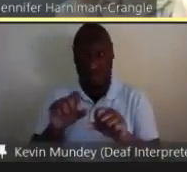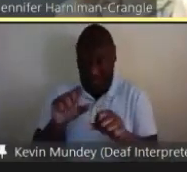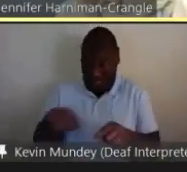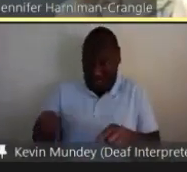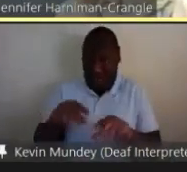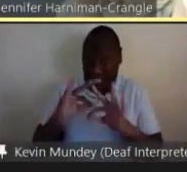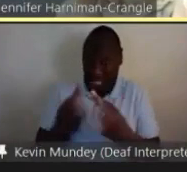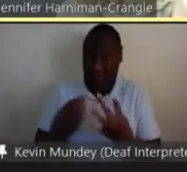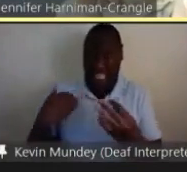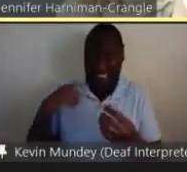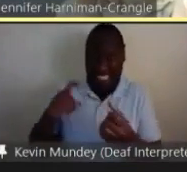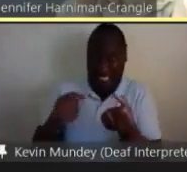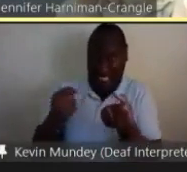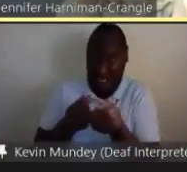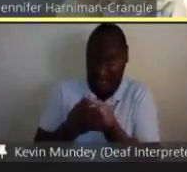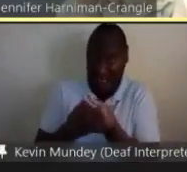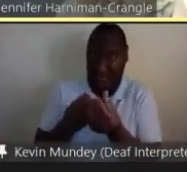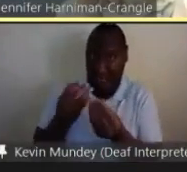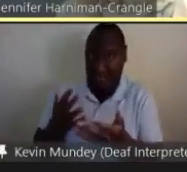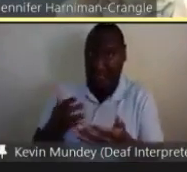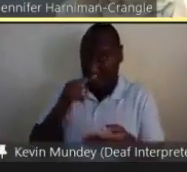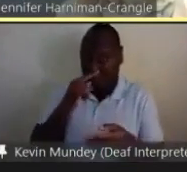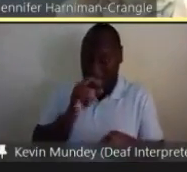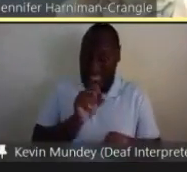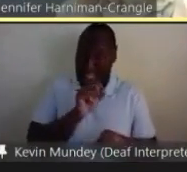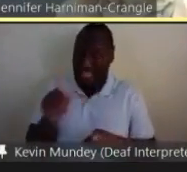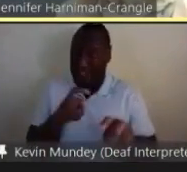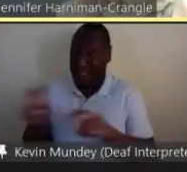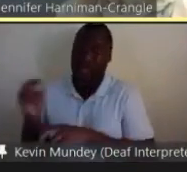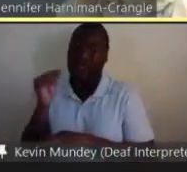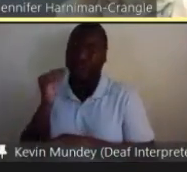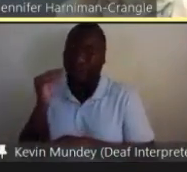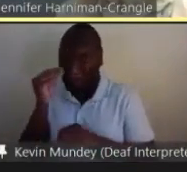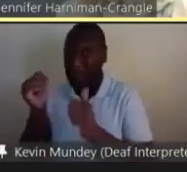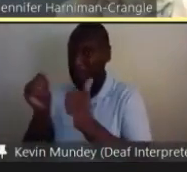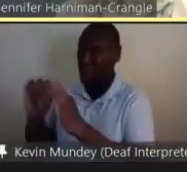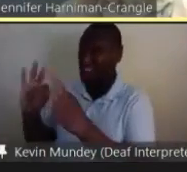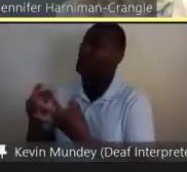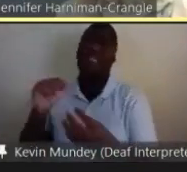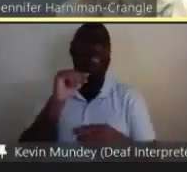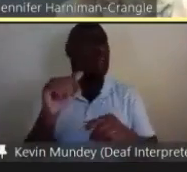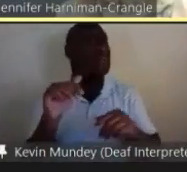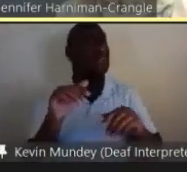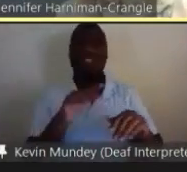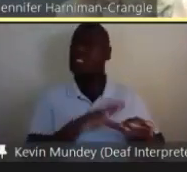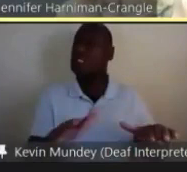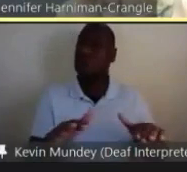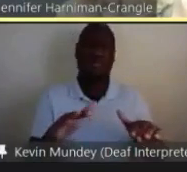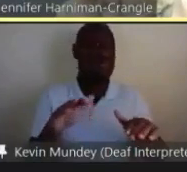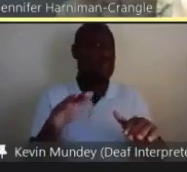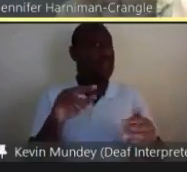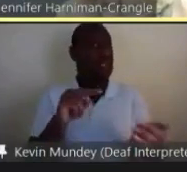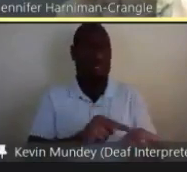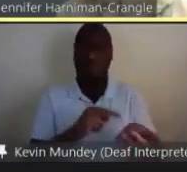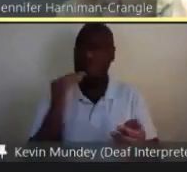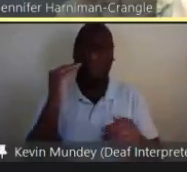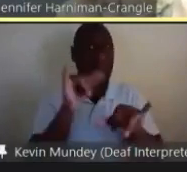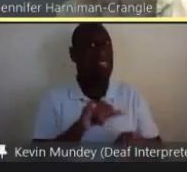child returns home, they are able to stay there and not have to return to a pediatric facility. Thank you.